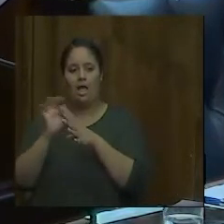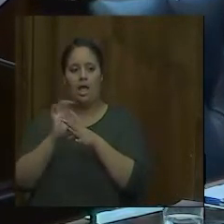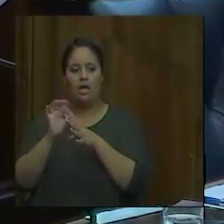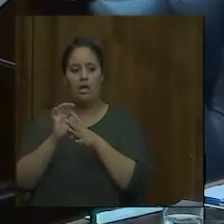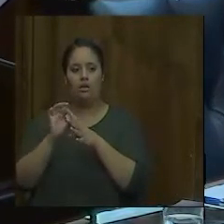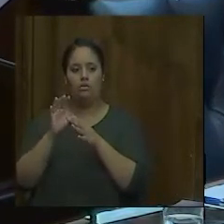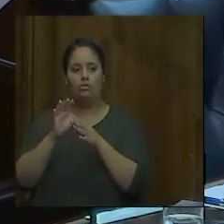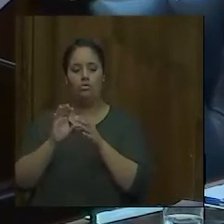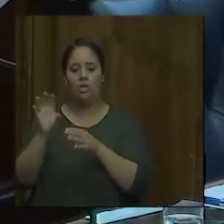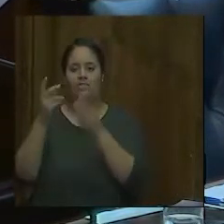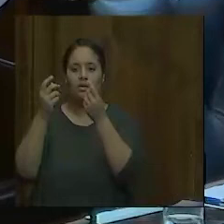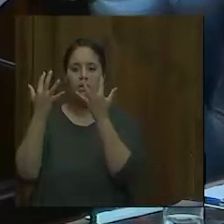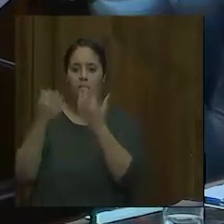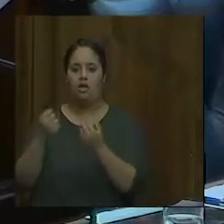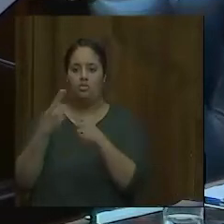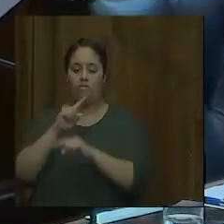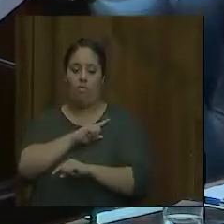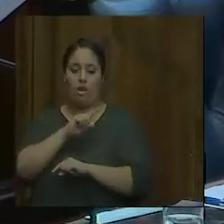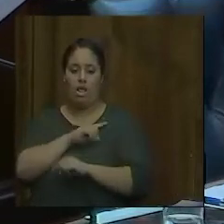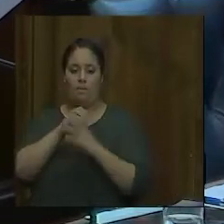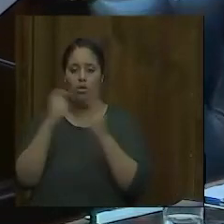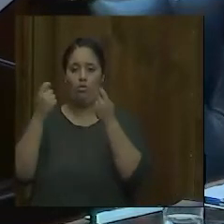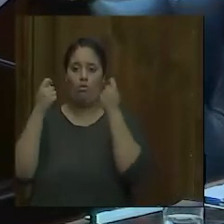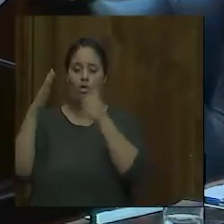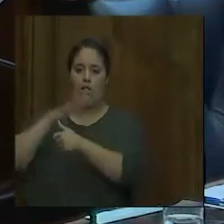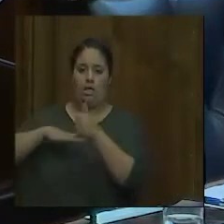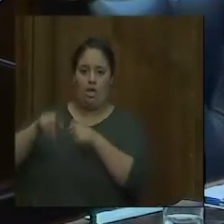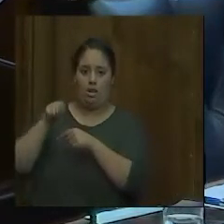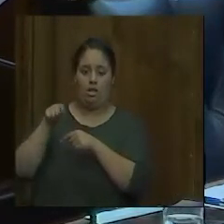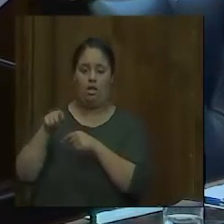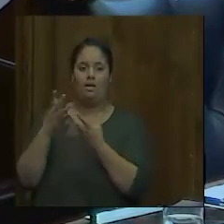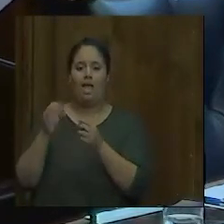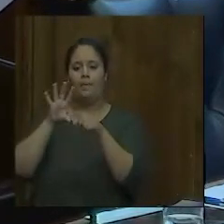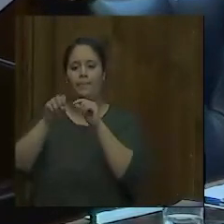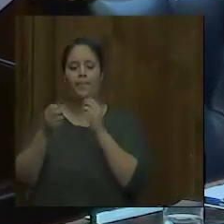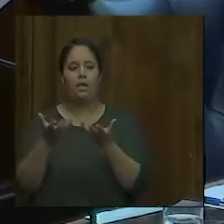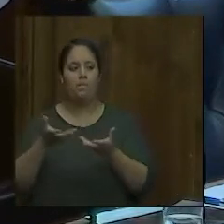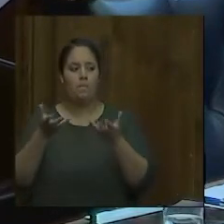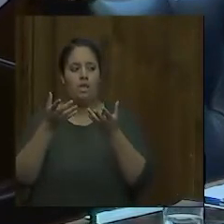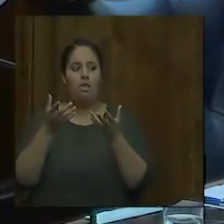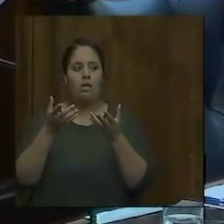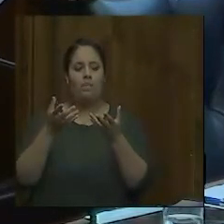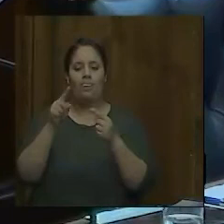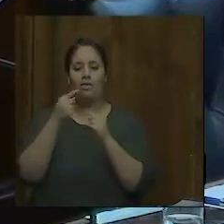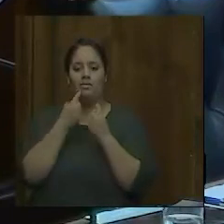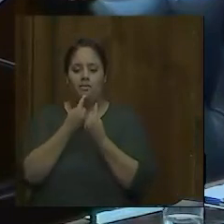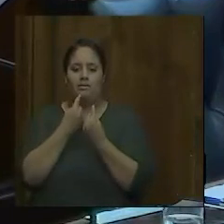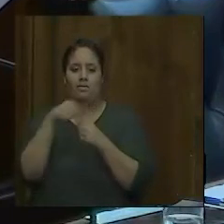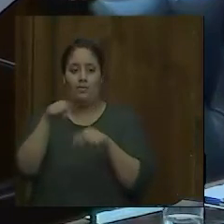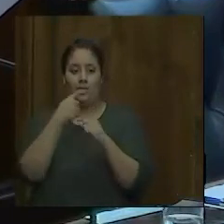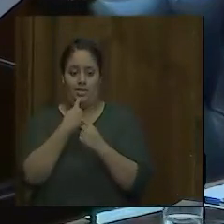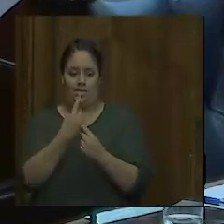decrease budget for clubs in the rural areas. This can be picked up in what they said,